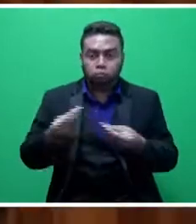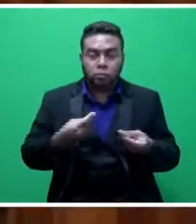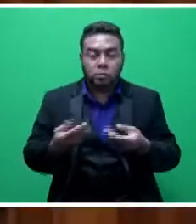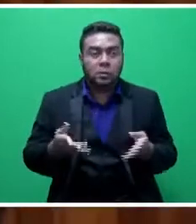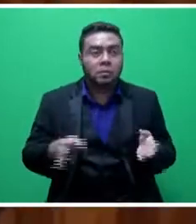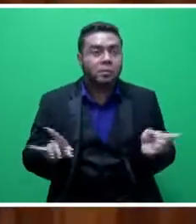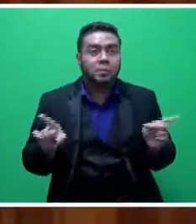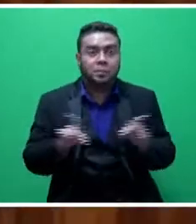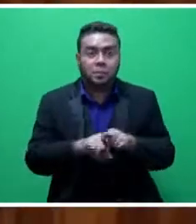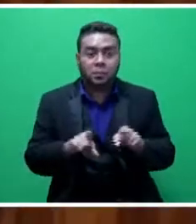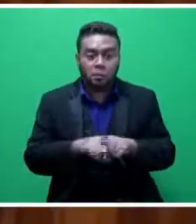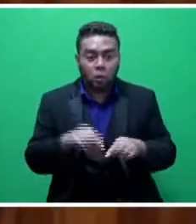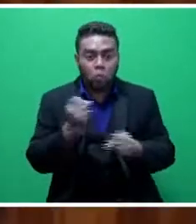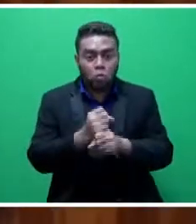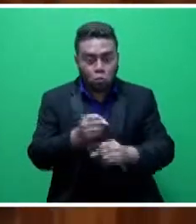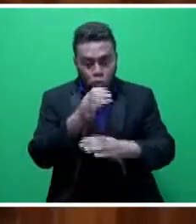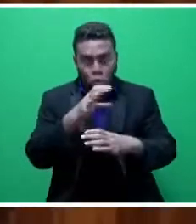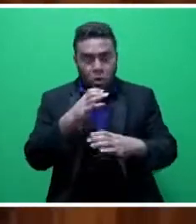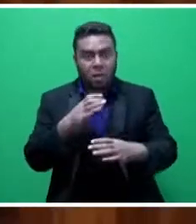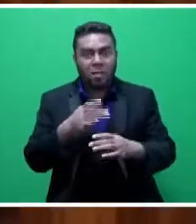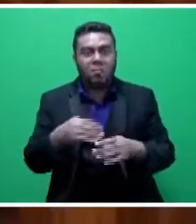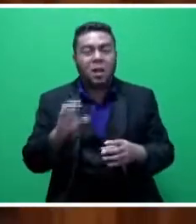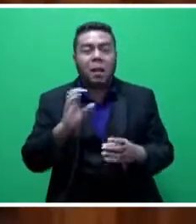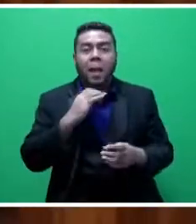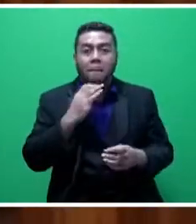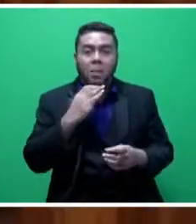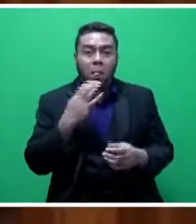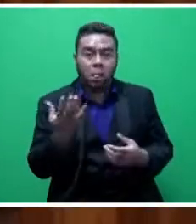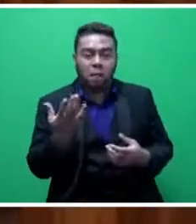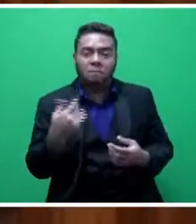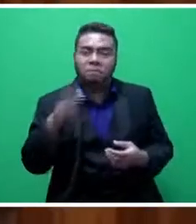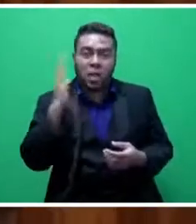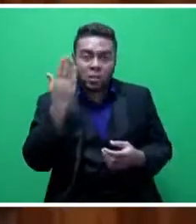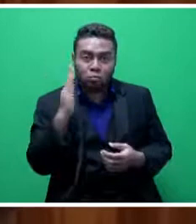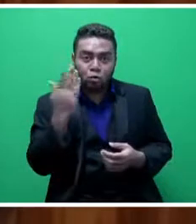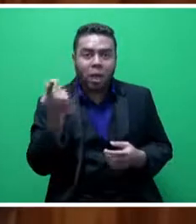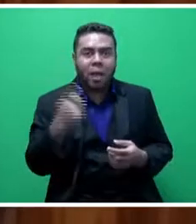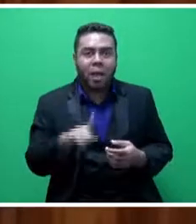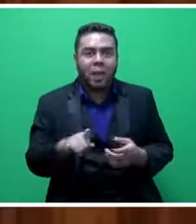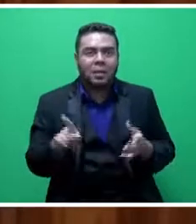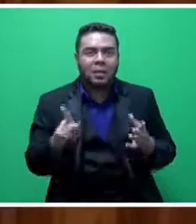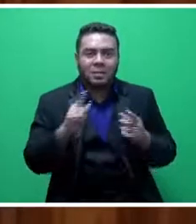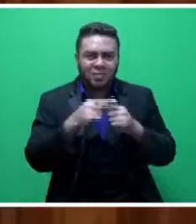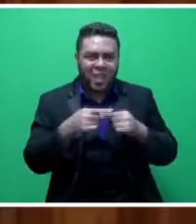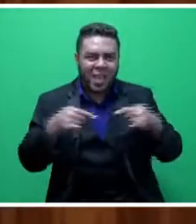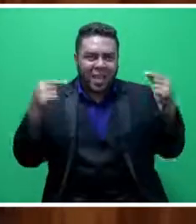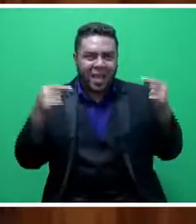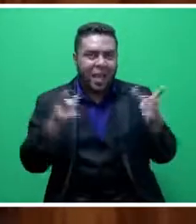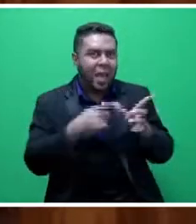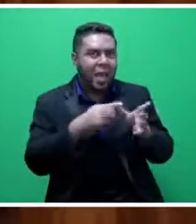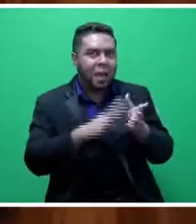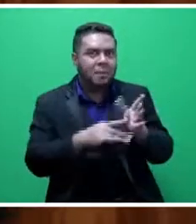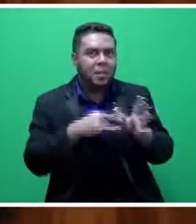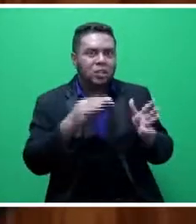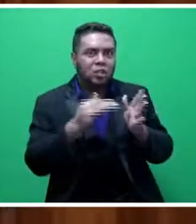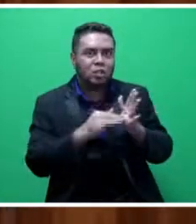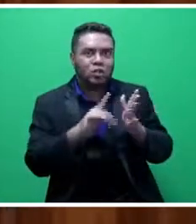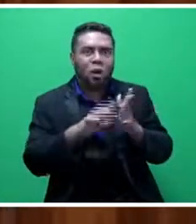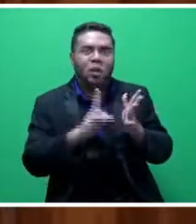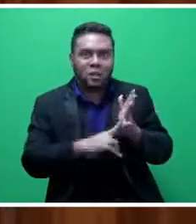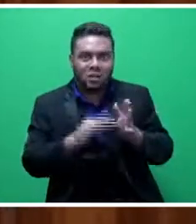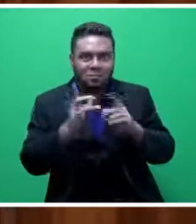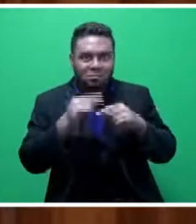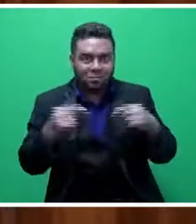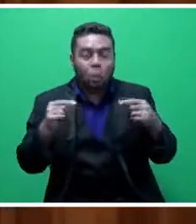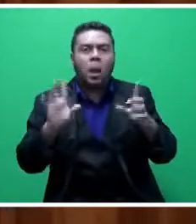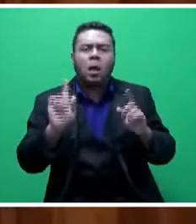such as Google, Apple, Facebook, and Amazon. A digital tax, it is called, something for the